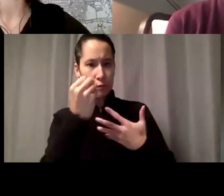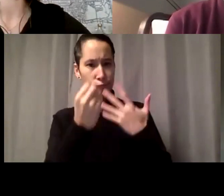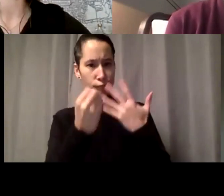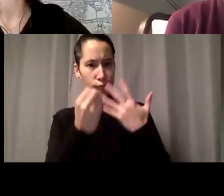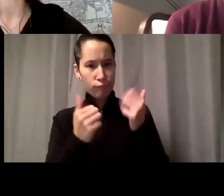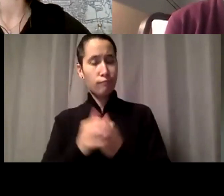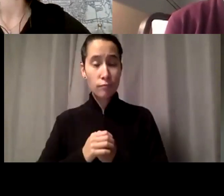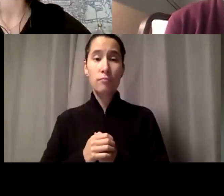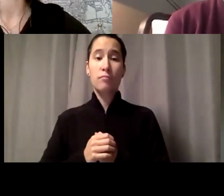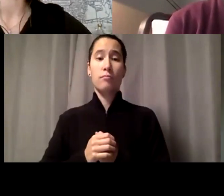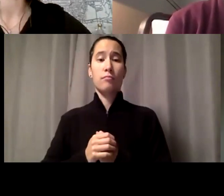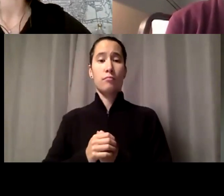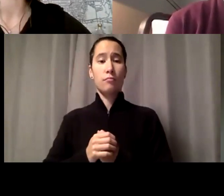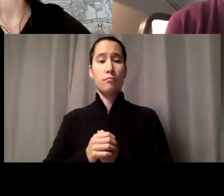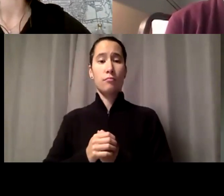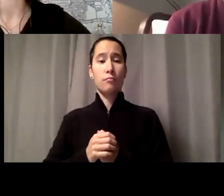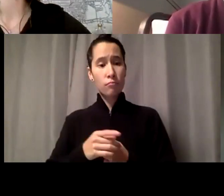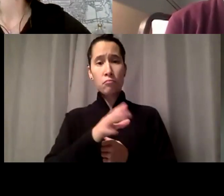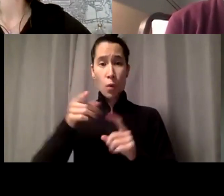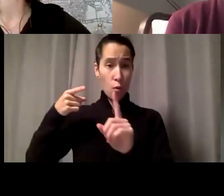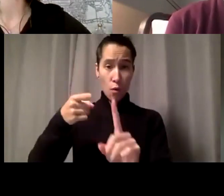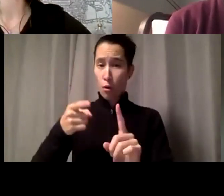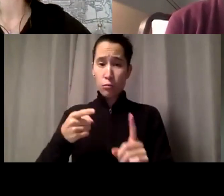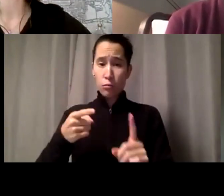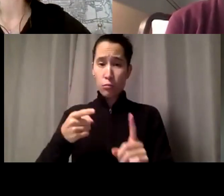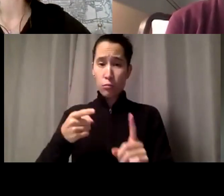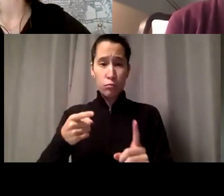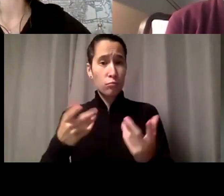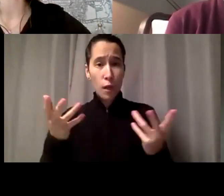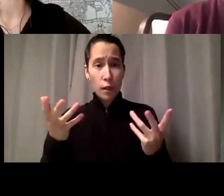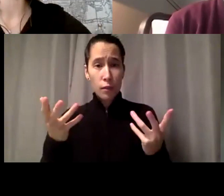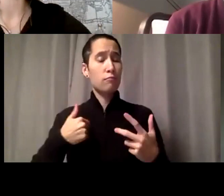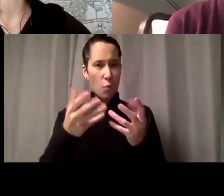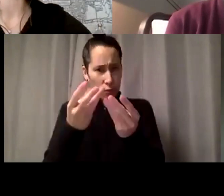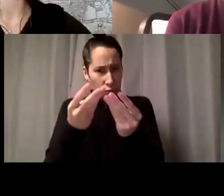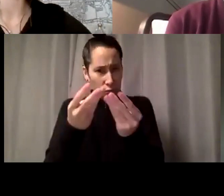solutions. We want to see sport. We want to see and